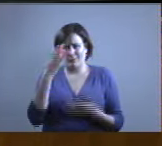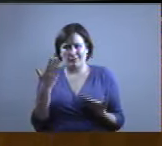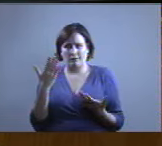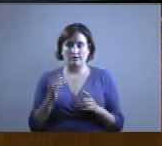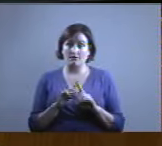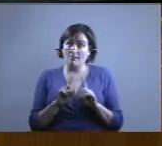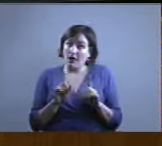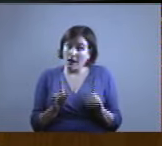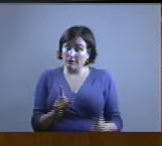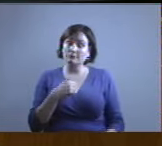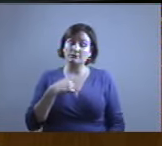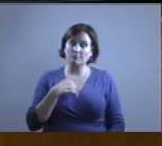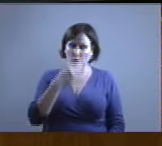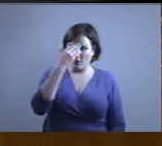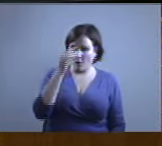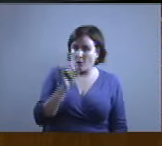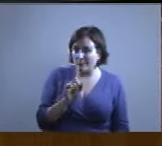elections next year.